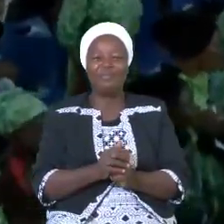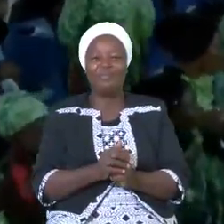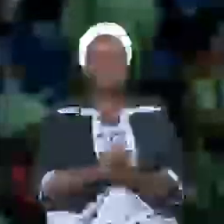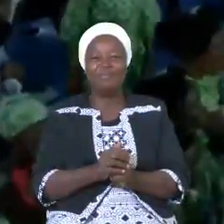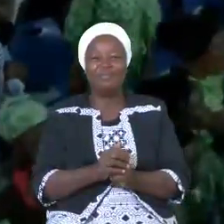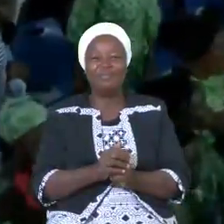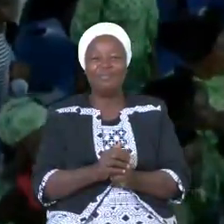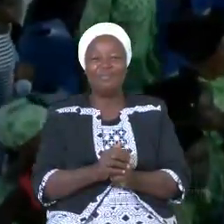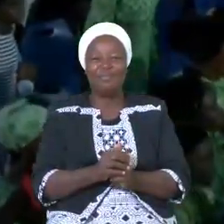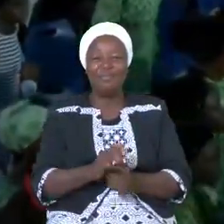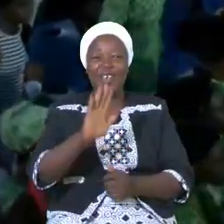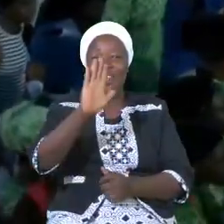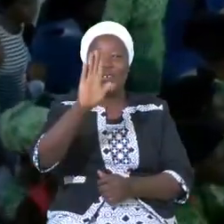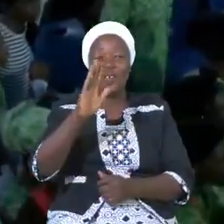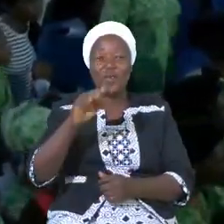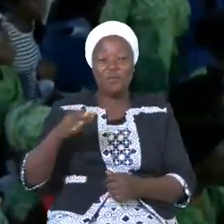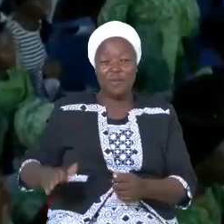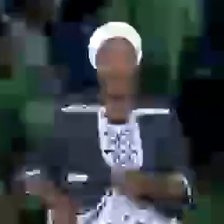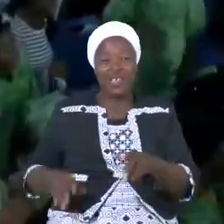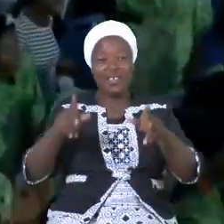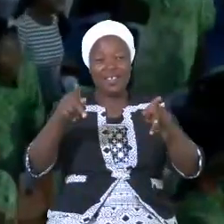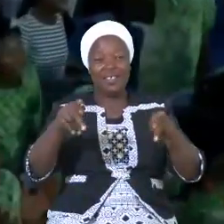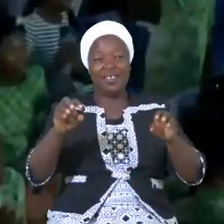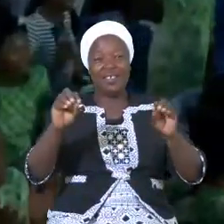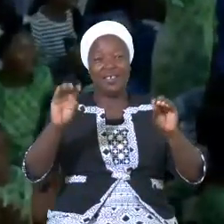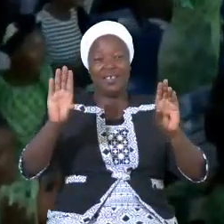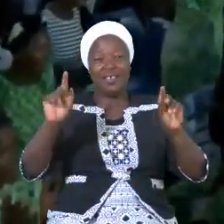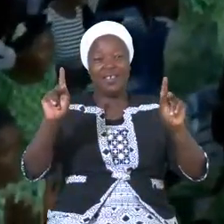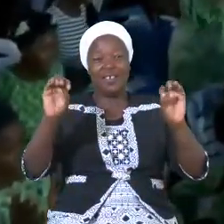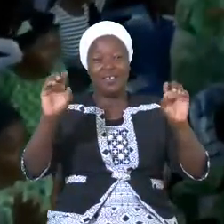your blockage will run over